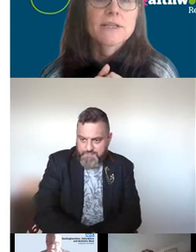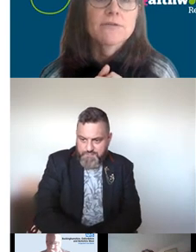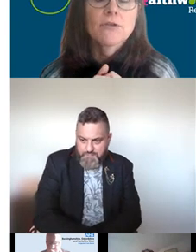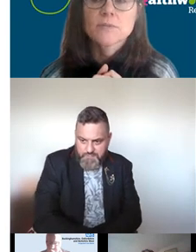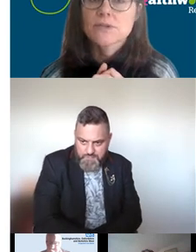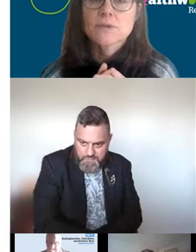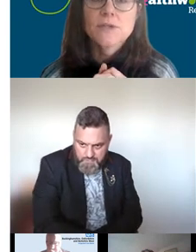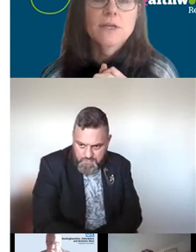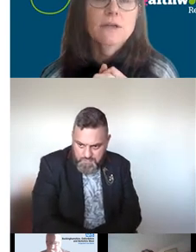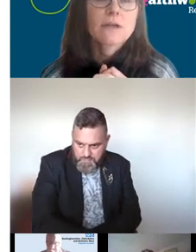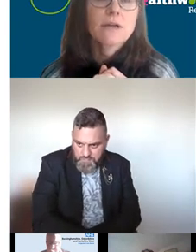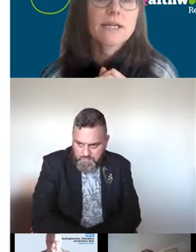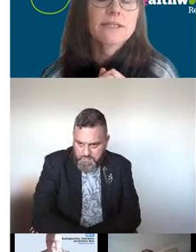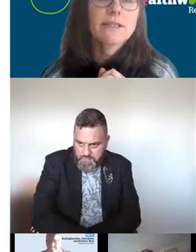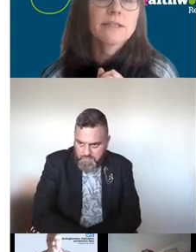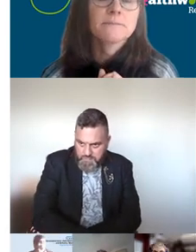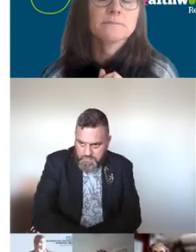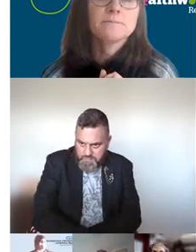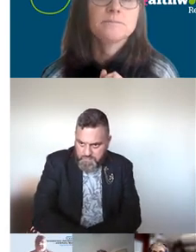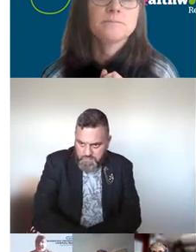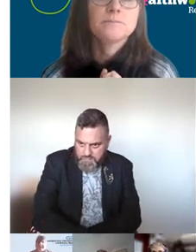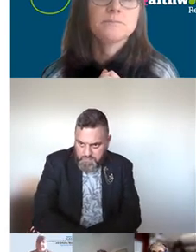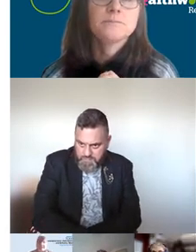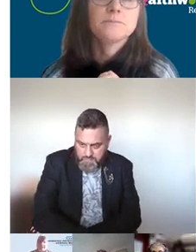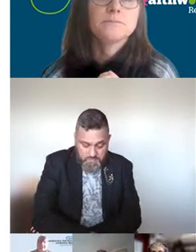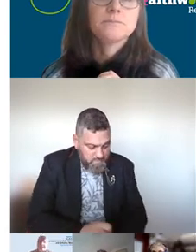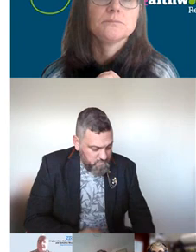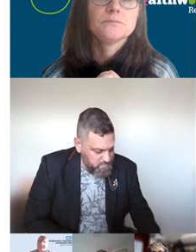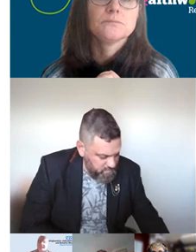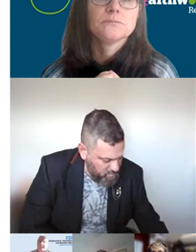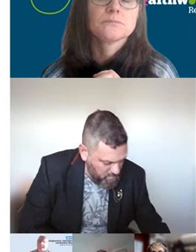Thank you, Tracy. Rob, did you want to add anything?